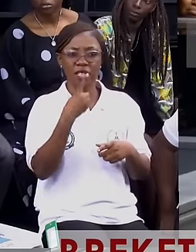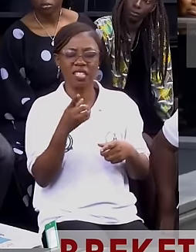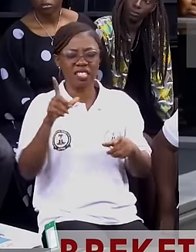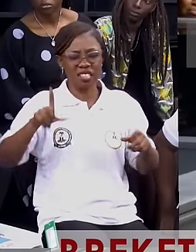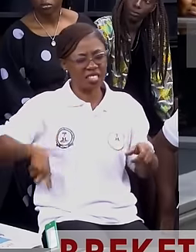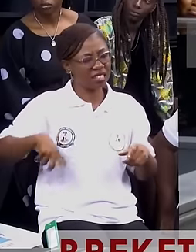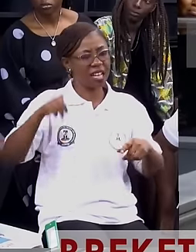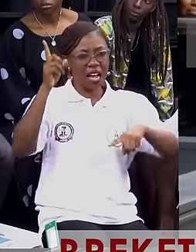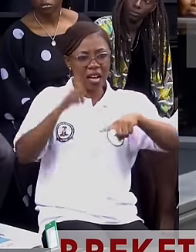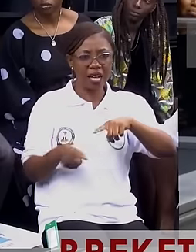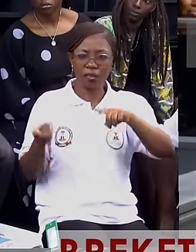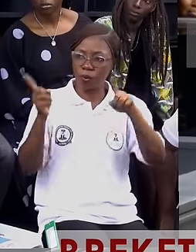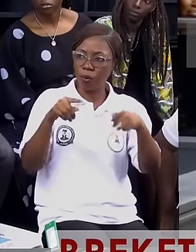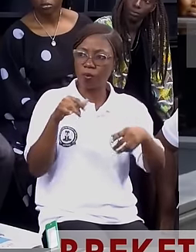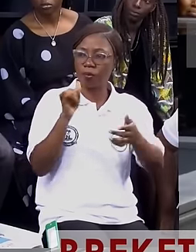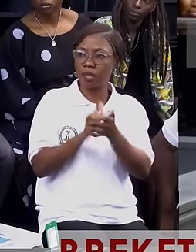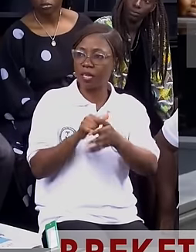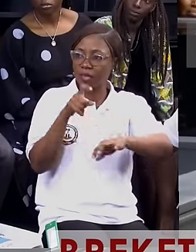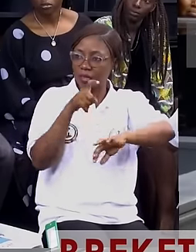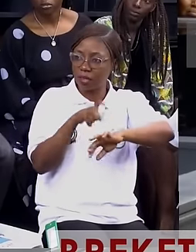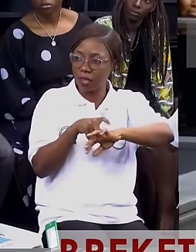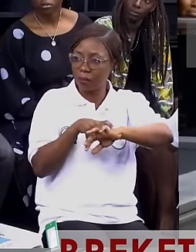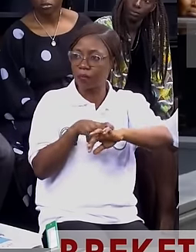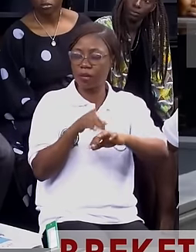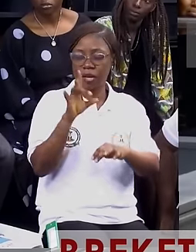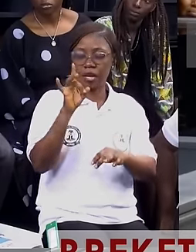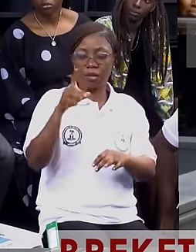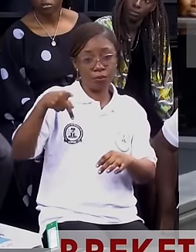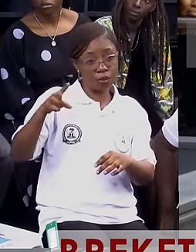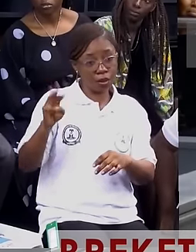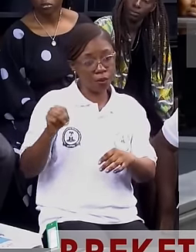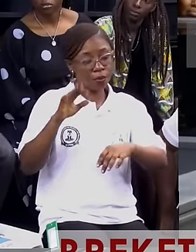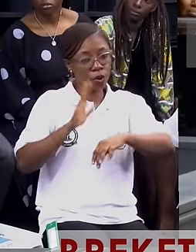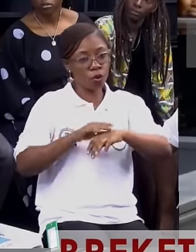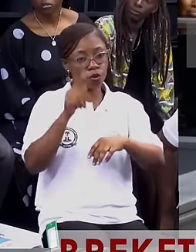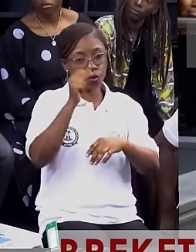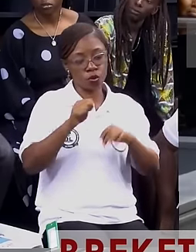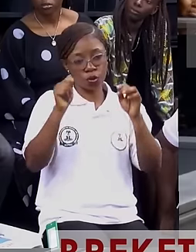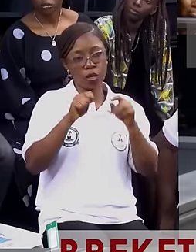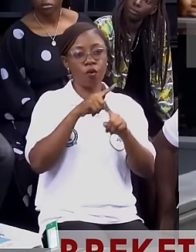that time. Around 10 p.m.? No, around 8 on Tuesday.